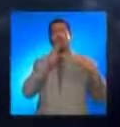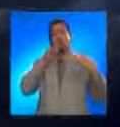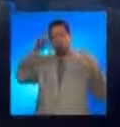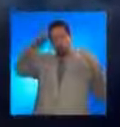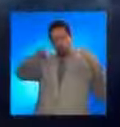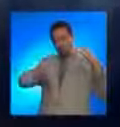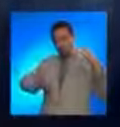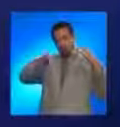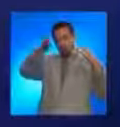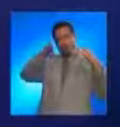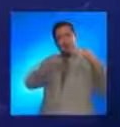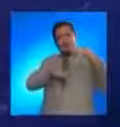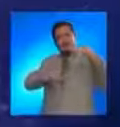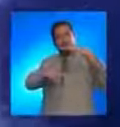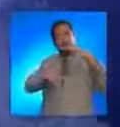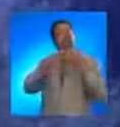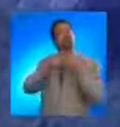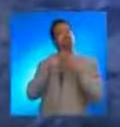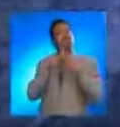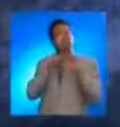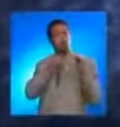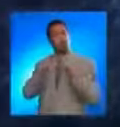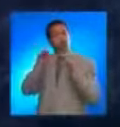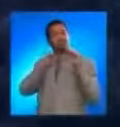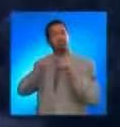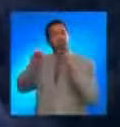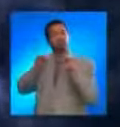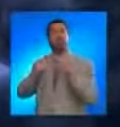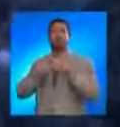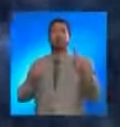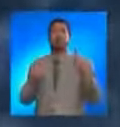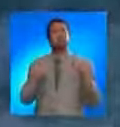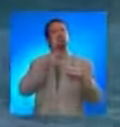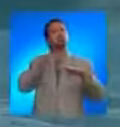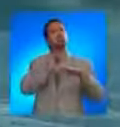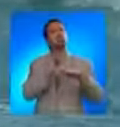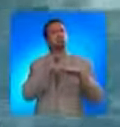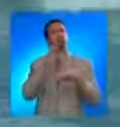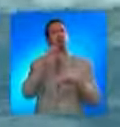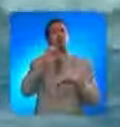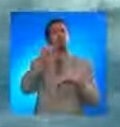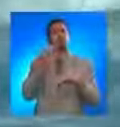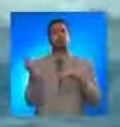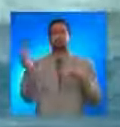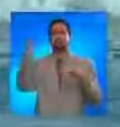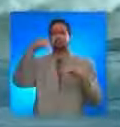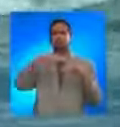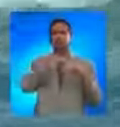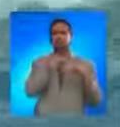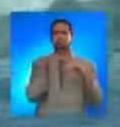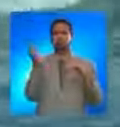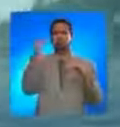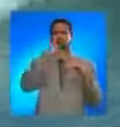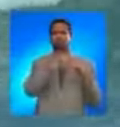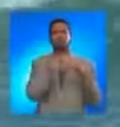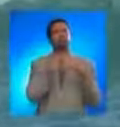Regardless of water depth, the whole column of water is moving below the tsunami. Unlike normal waves, where water